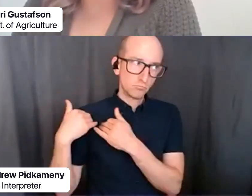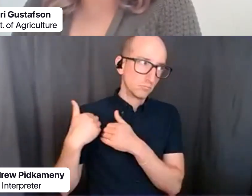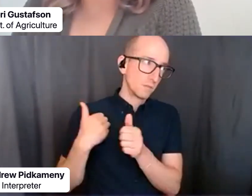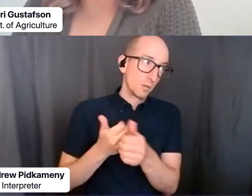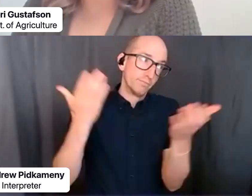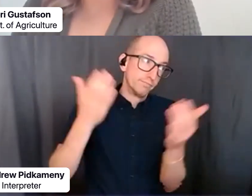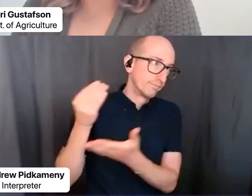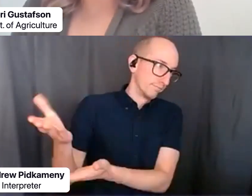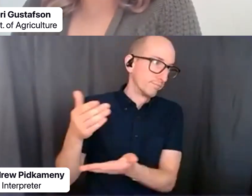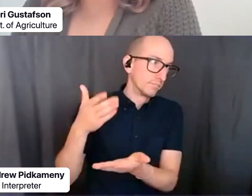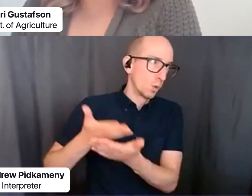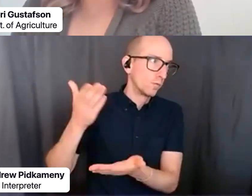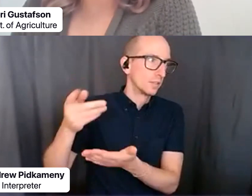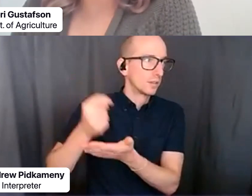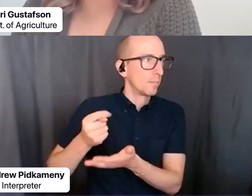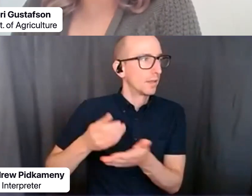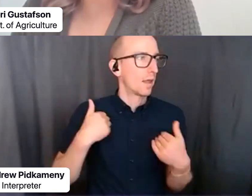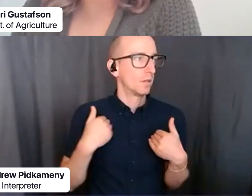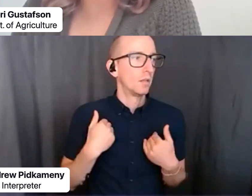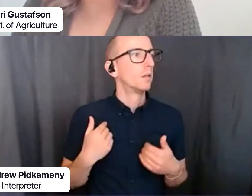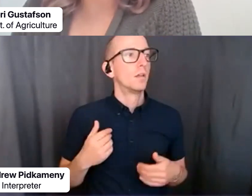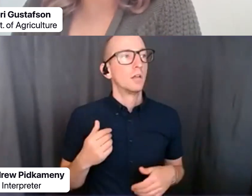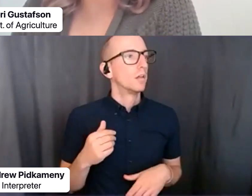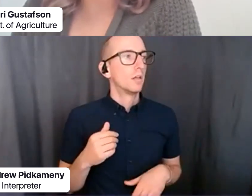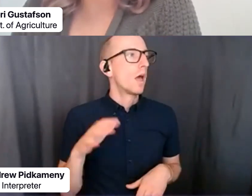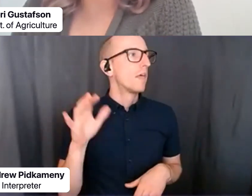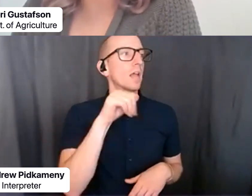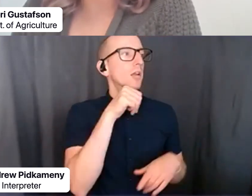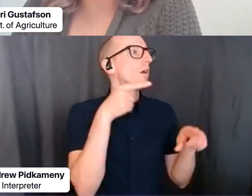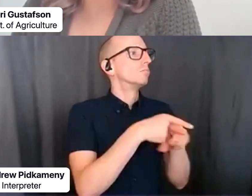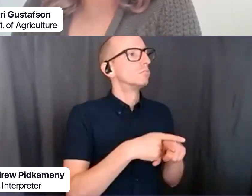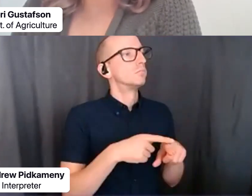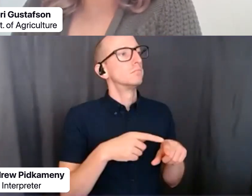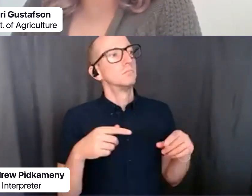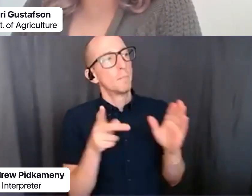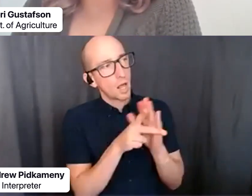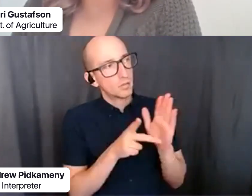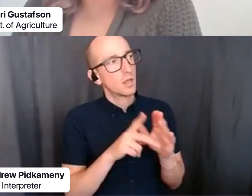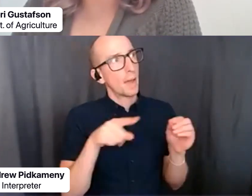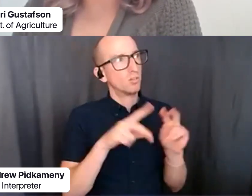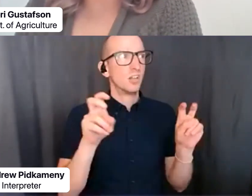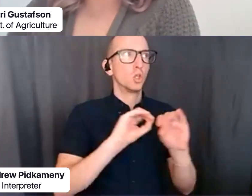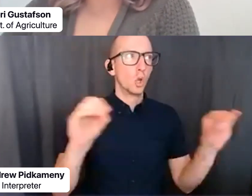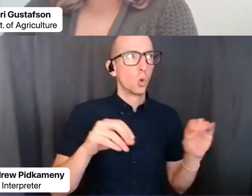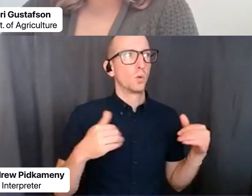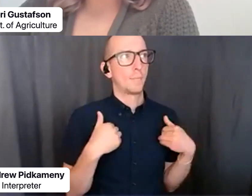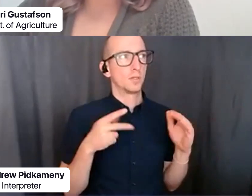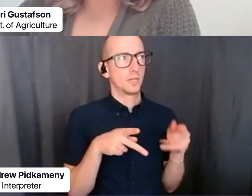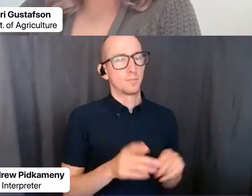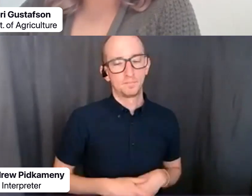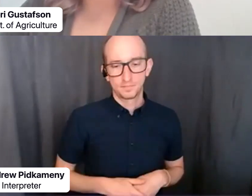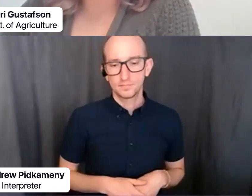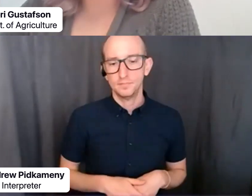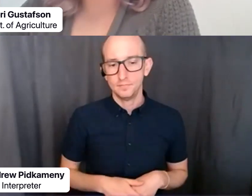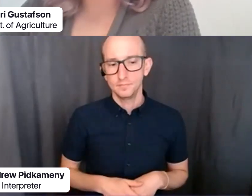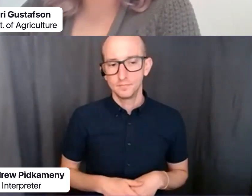specific animal, and that it doesn't change your no animal policy. Okay. If someone identifies an obvious